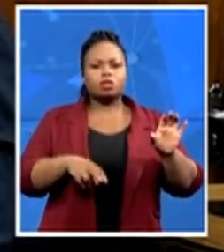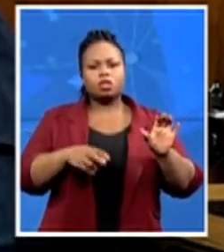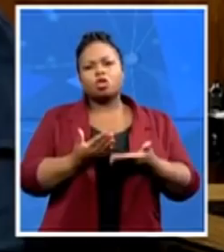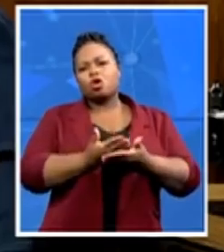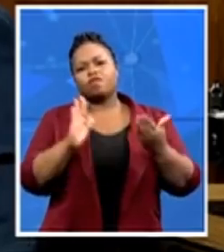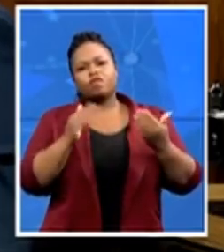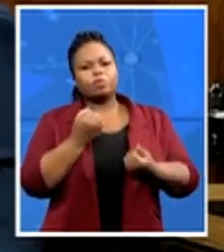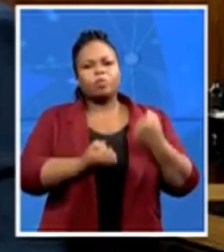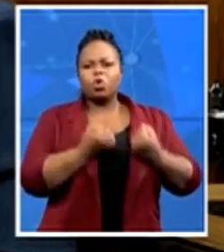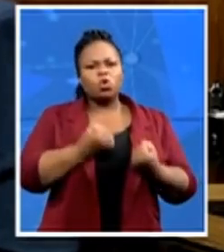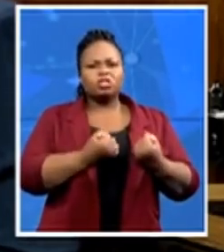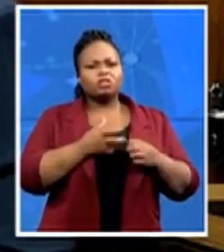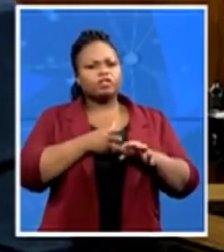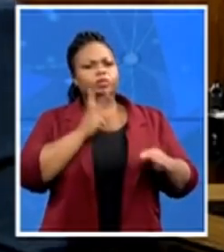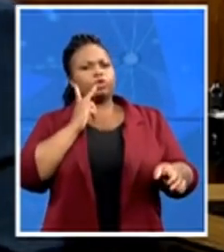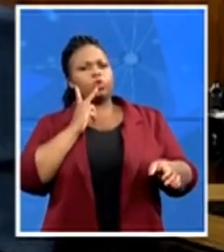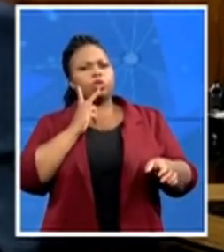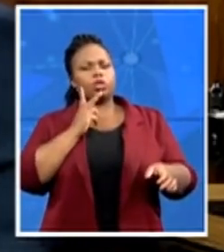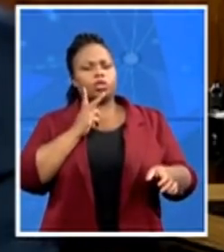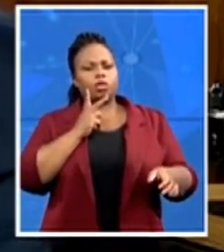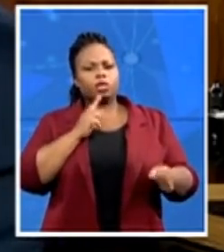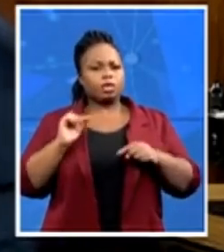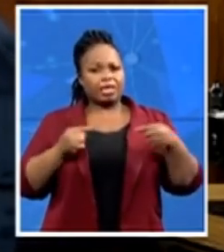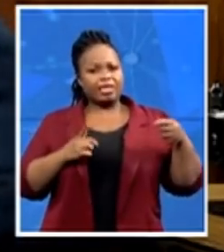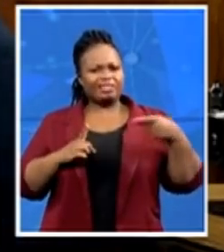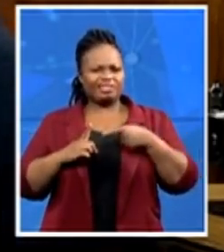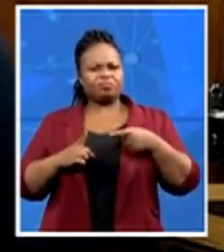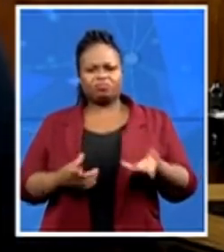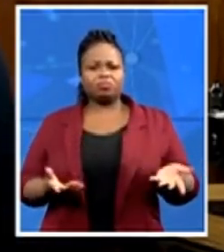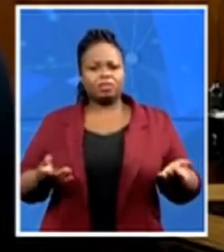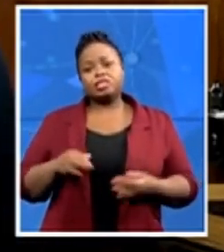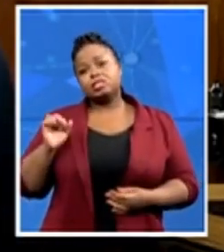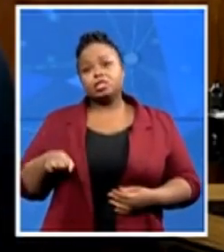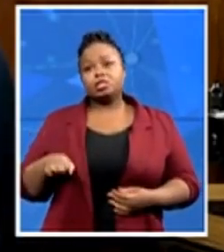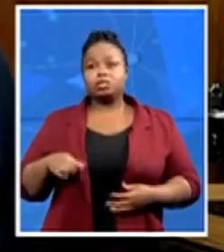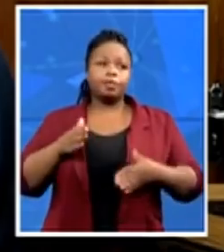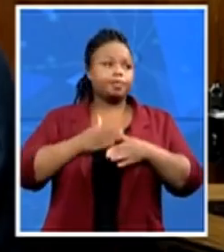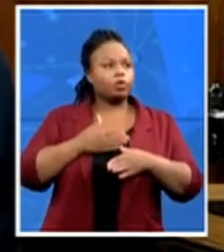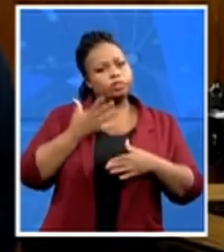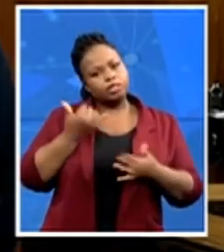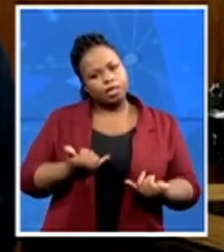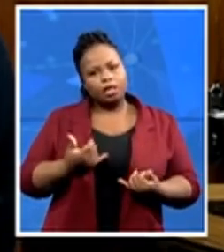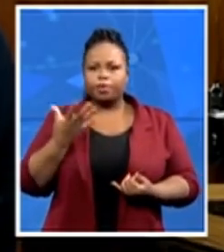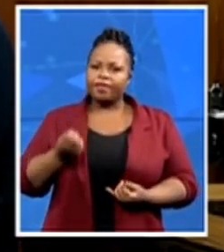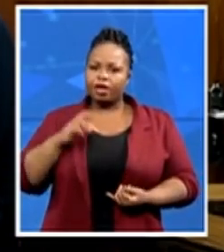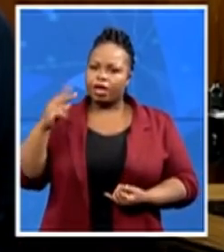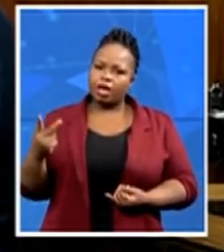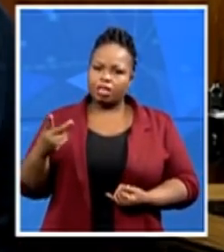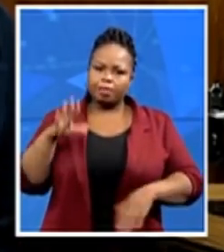against the applicant, and yes, because there's another charge that is standing trial in the High Court in November for the